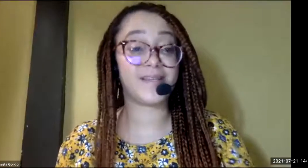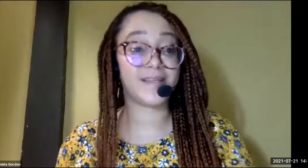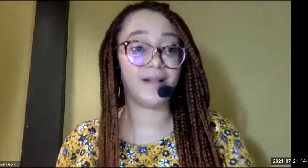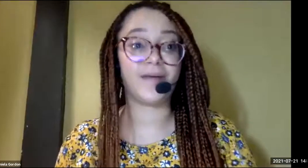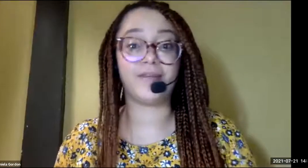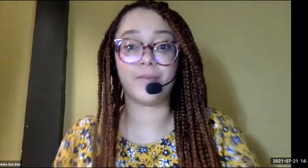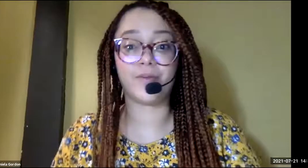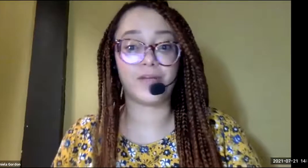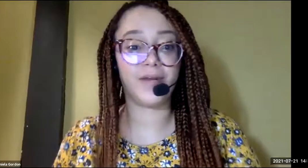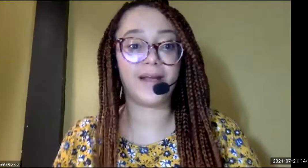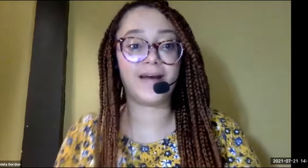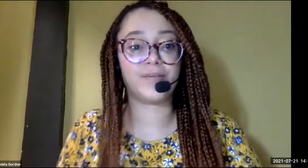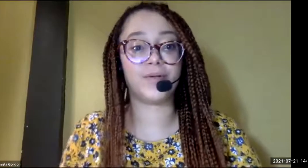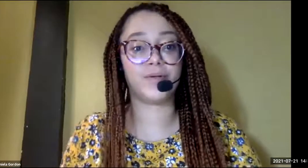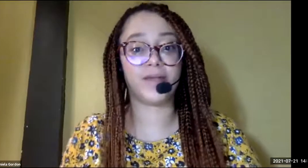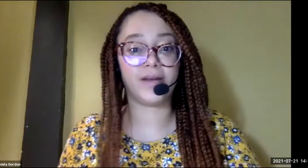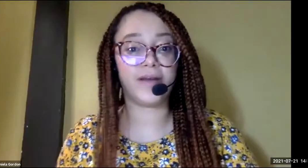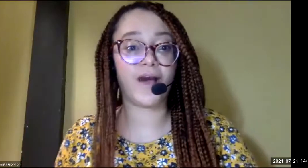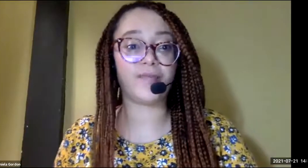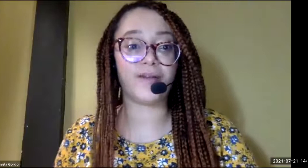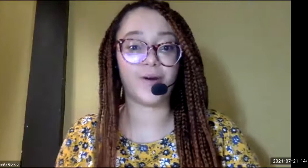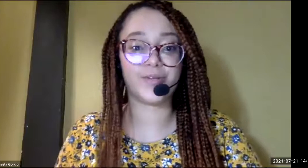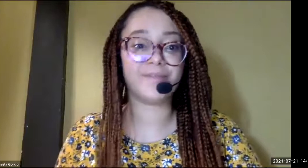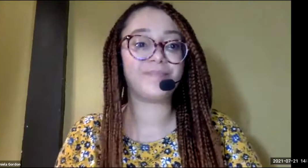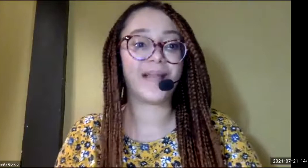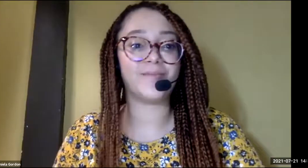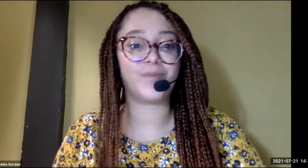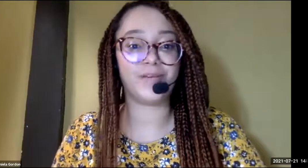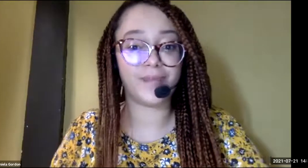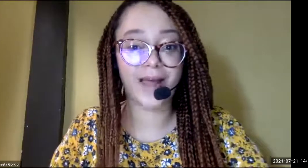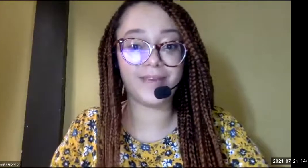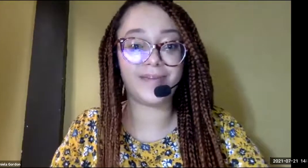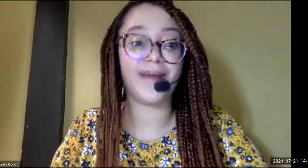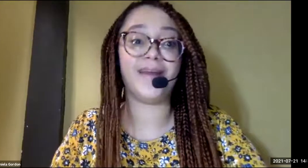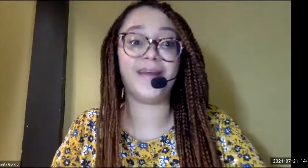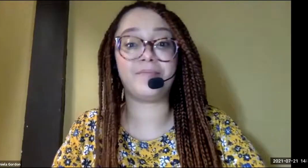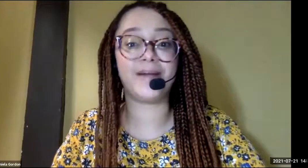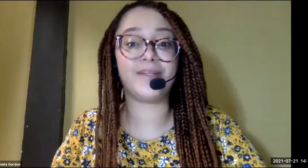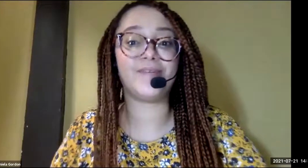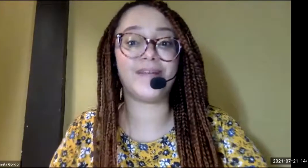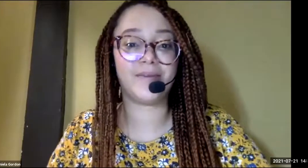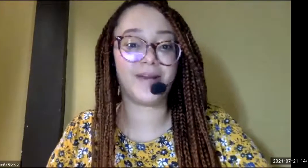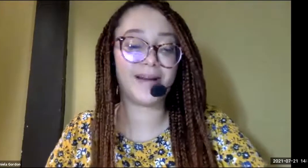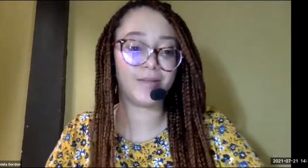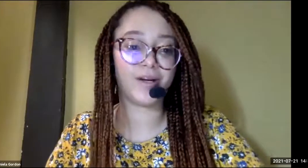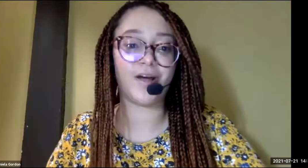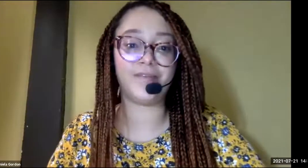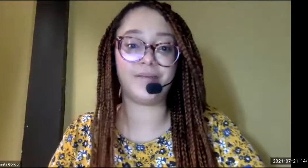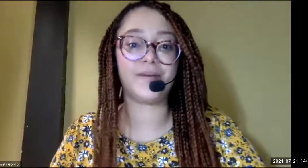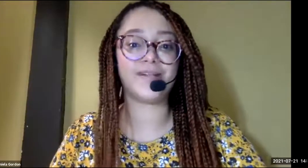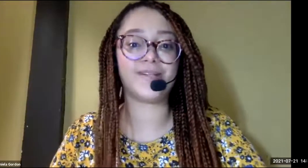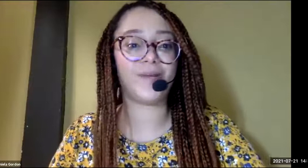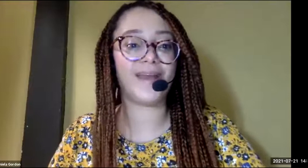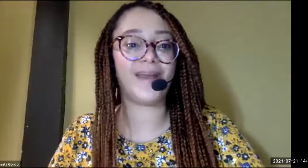about myself. I am from Costa Rica, from a rural area of the country. I'm 25 and I'm part of a Latin American network of